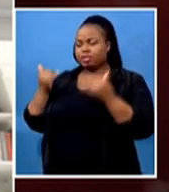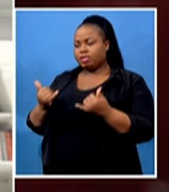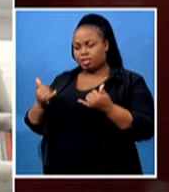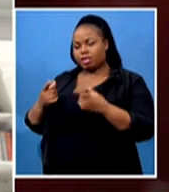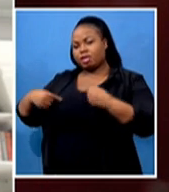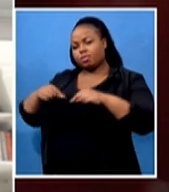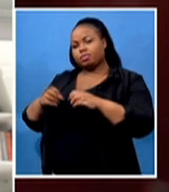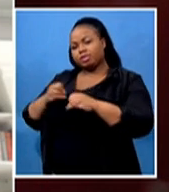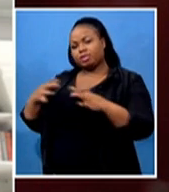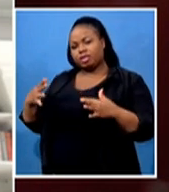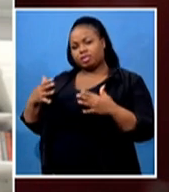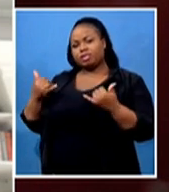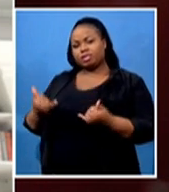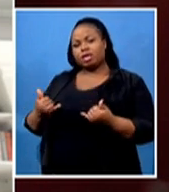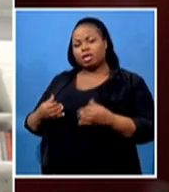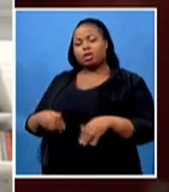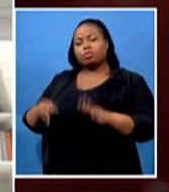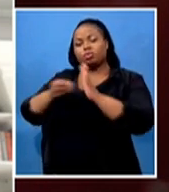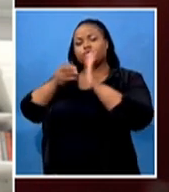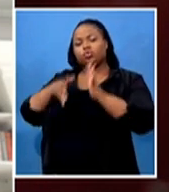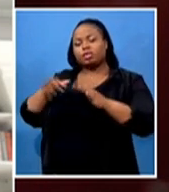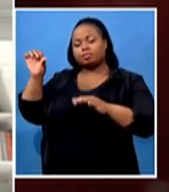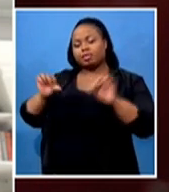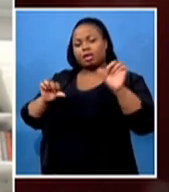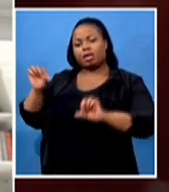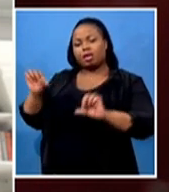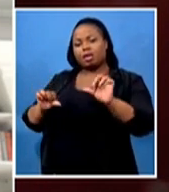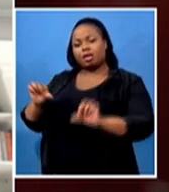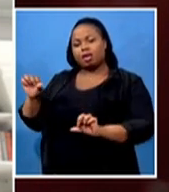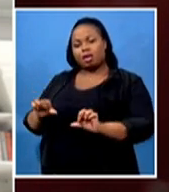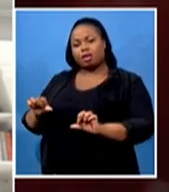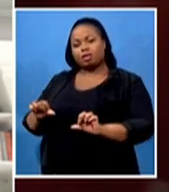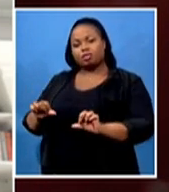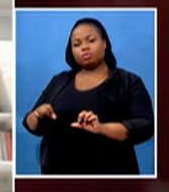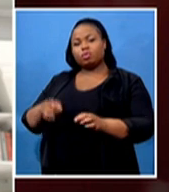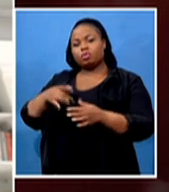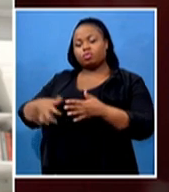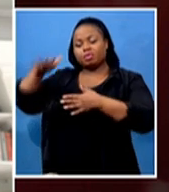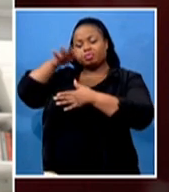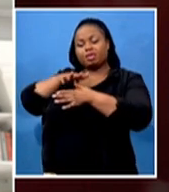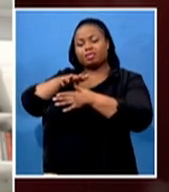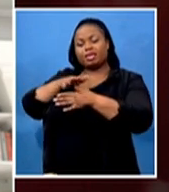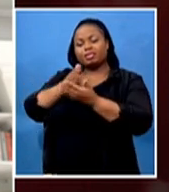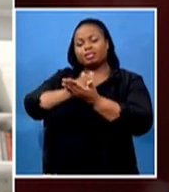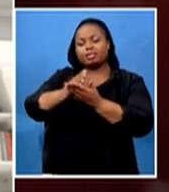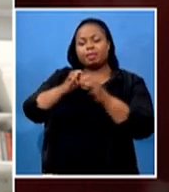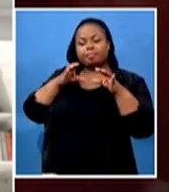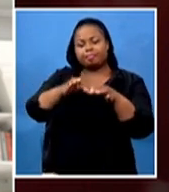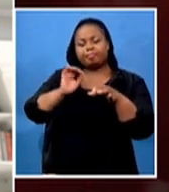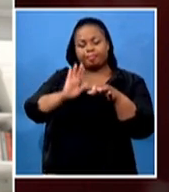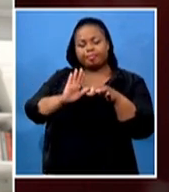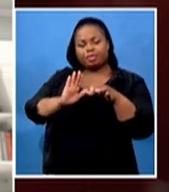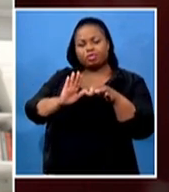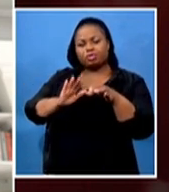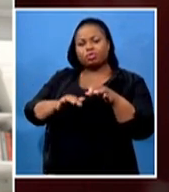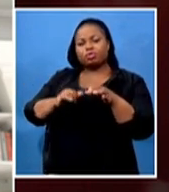students, we prioritize certain areas. We just didn't do it, you know, randomly. We ensured that we deal with things